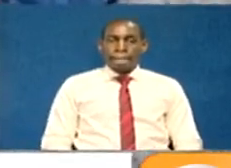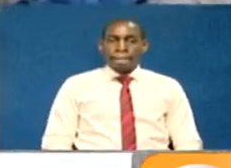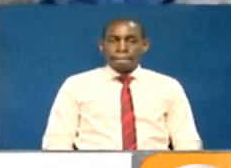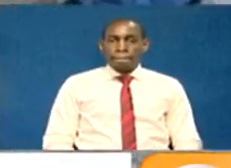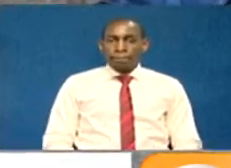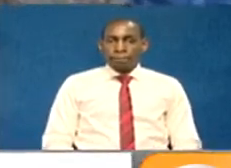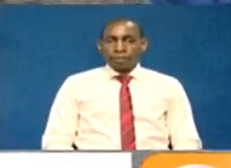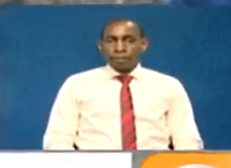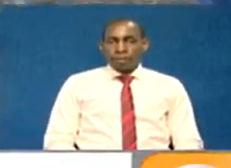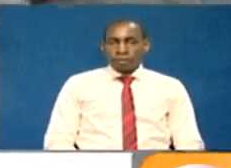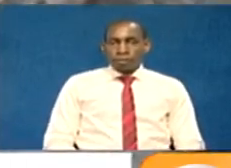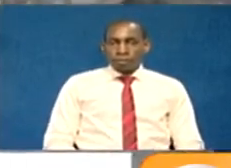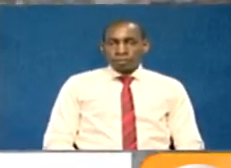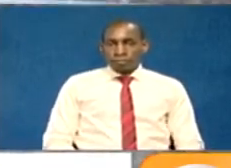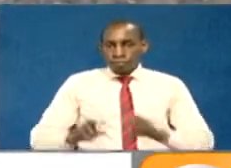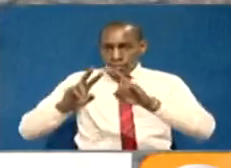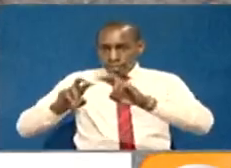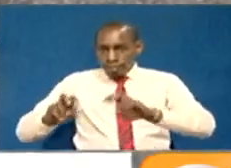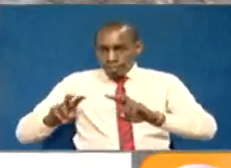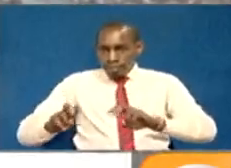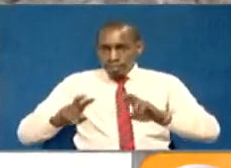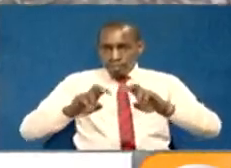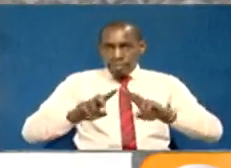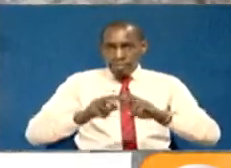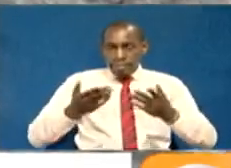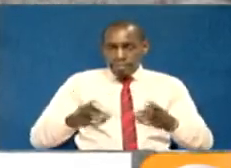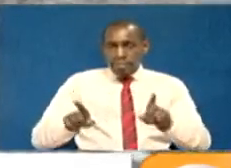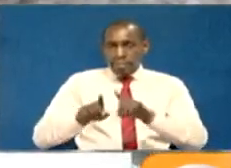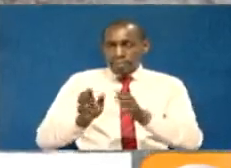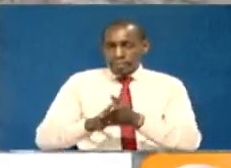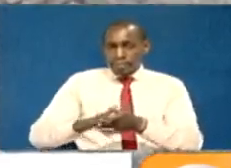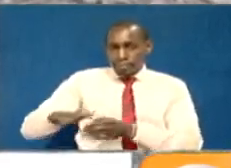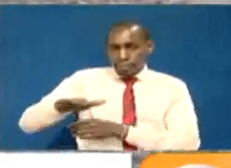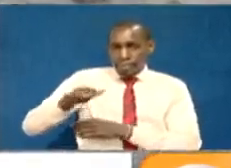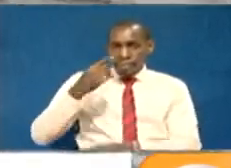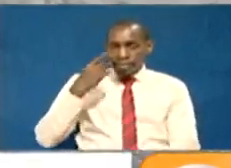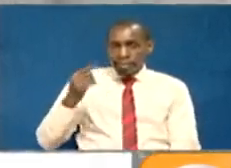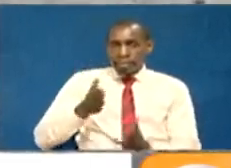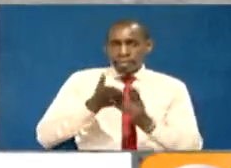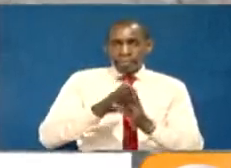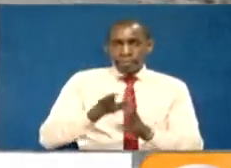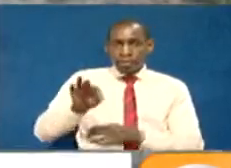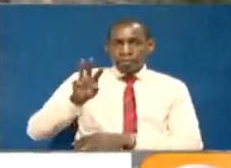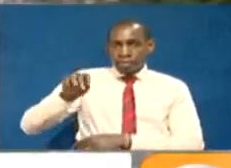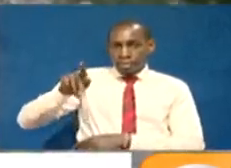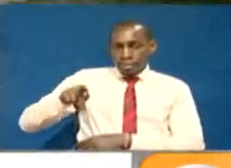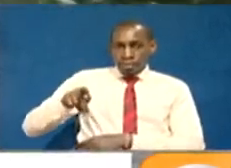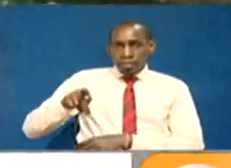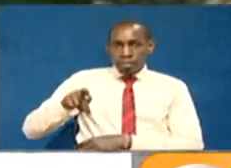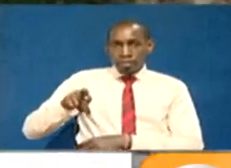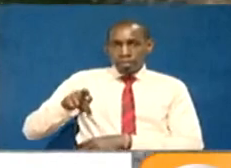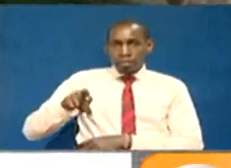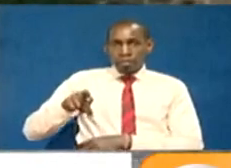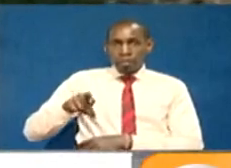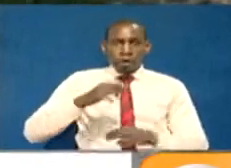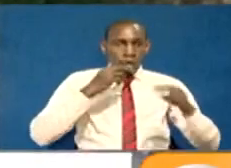The wall-to-wall documentation of the scene began by the exact distance between nominated MP David Sankok's